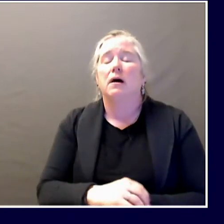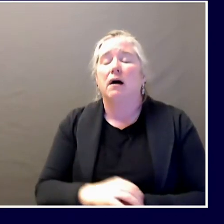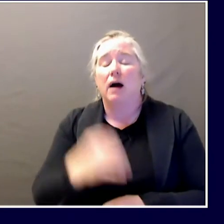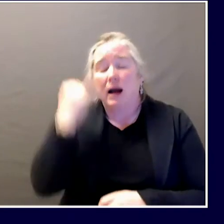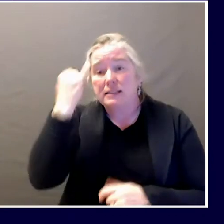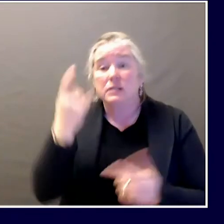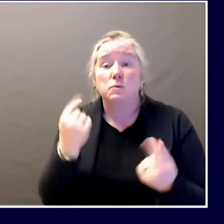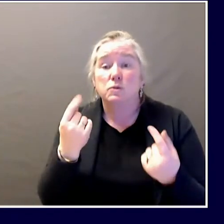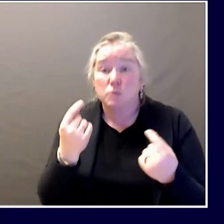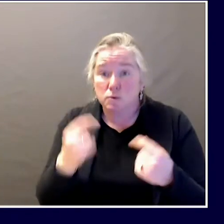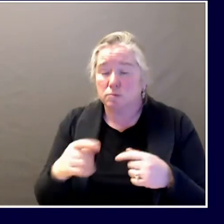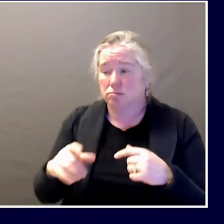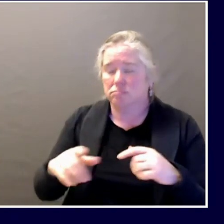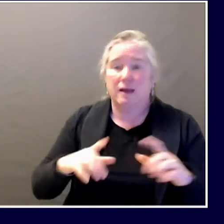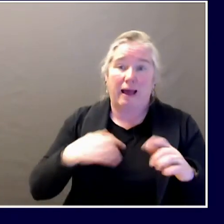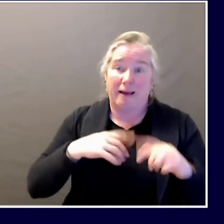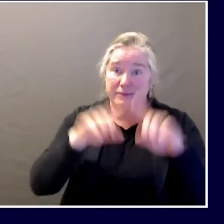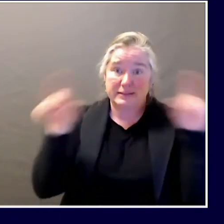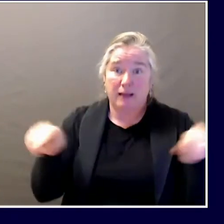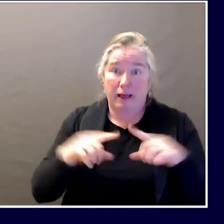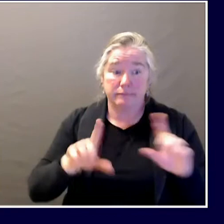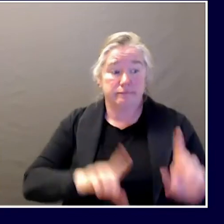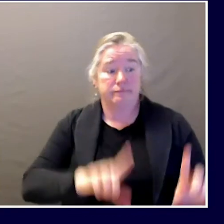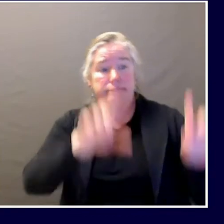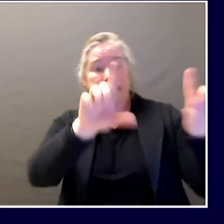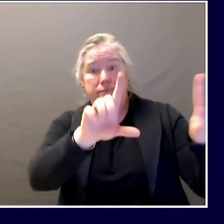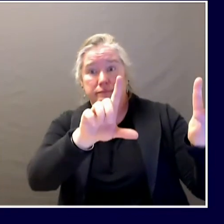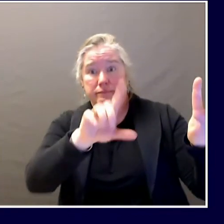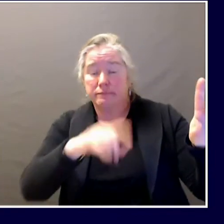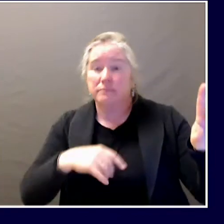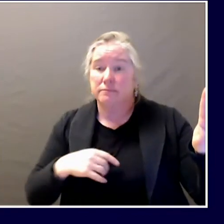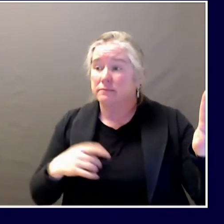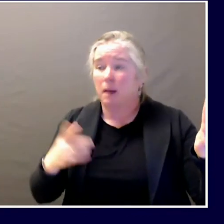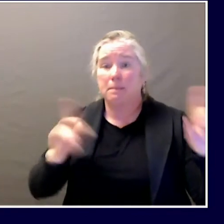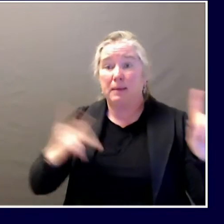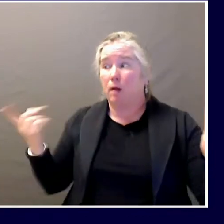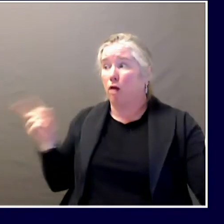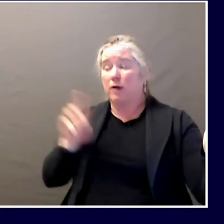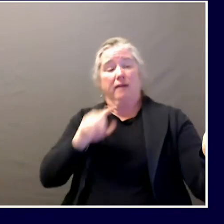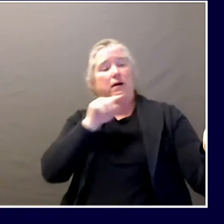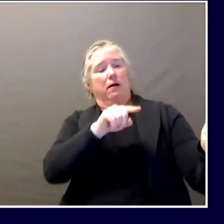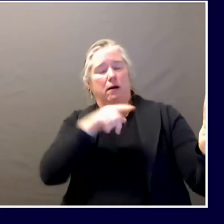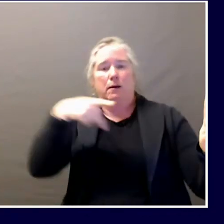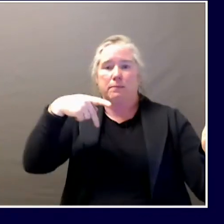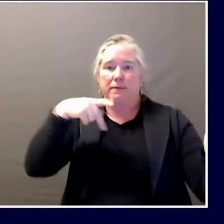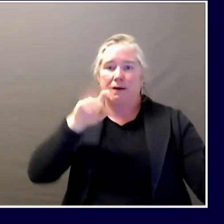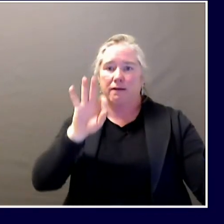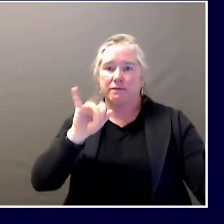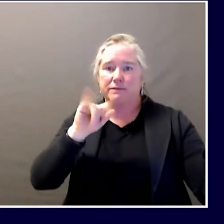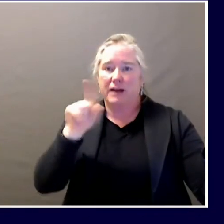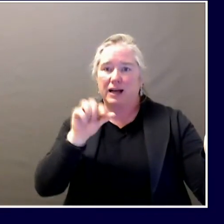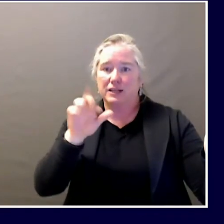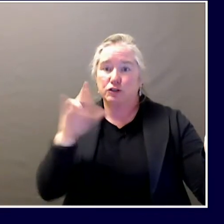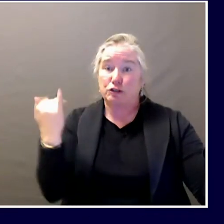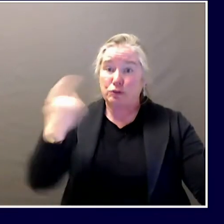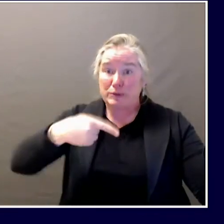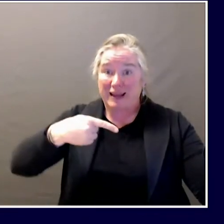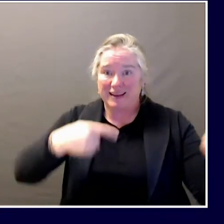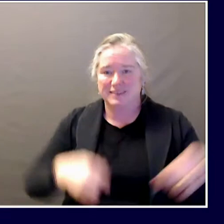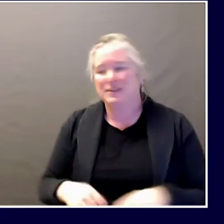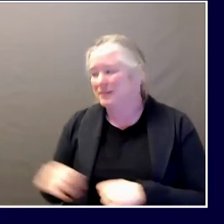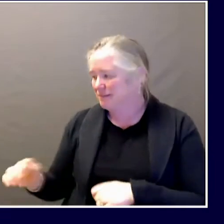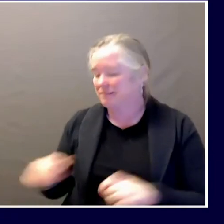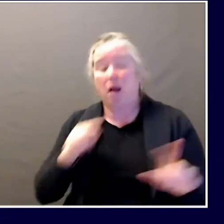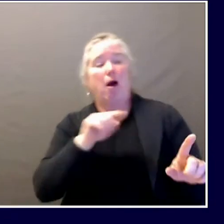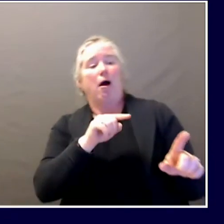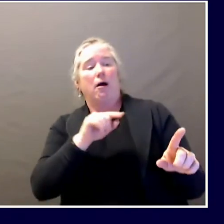vaccination sites, people tell me that that answers about 90% of the questions that people ask when they walk in. That is to say, what vaccine